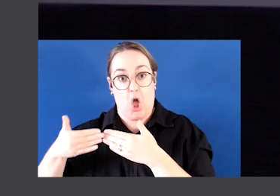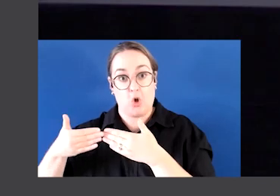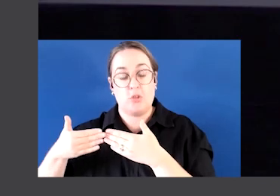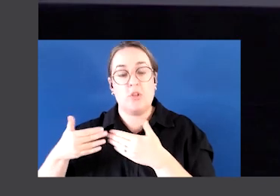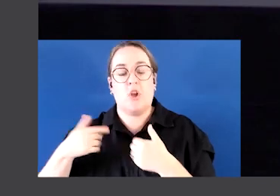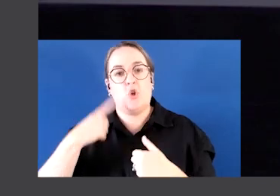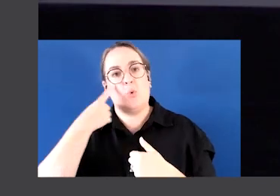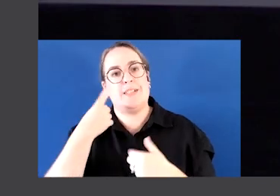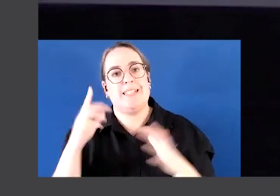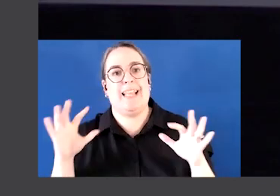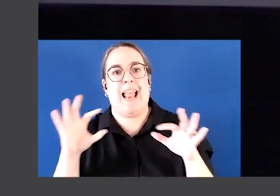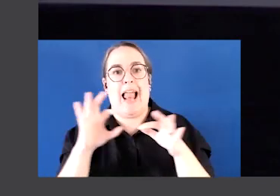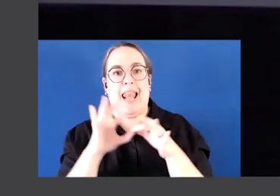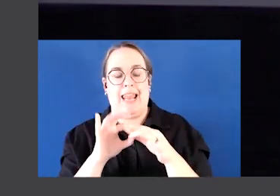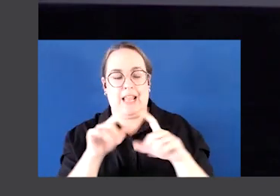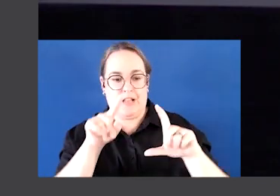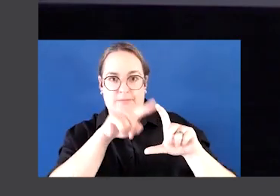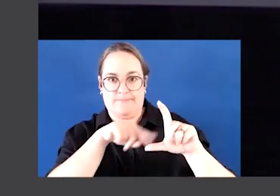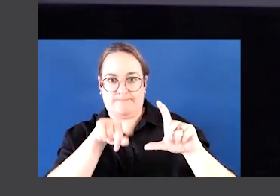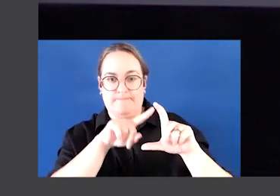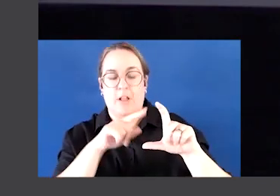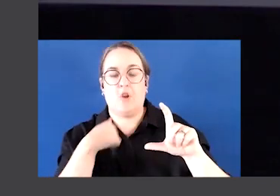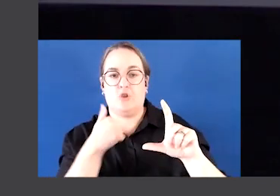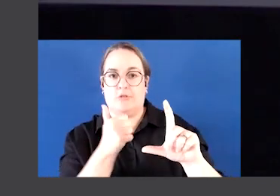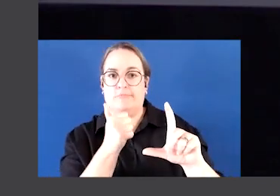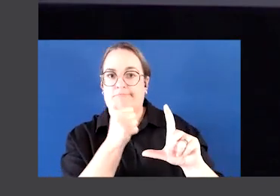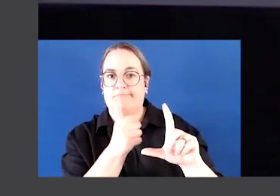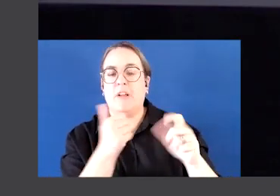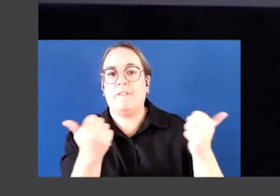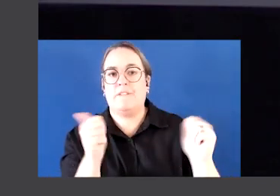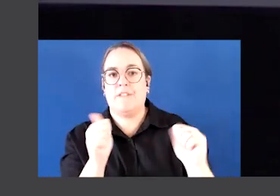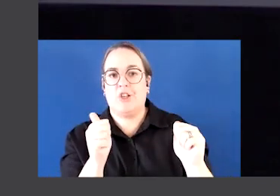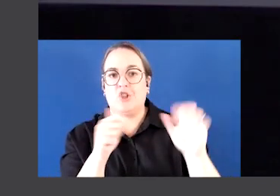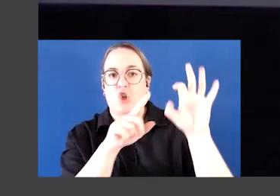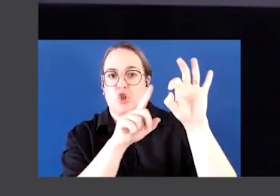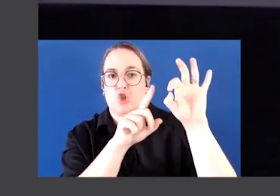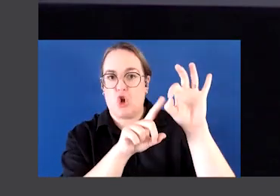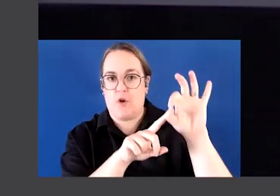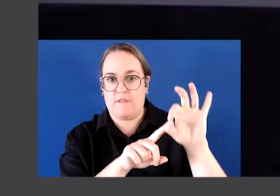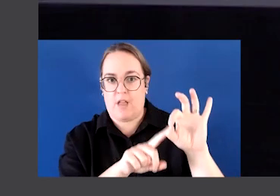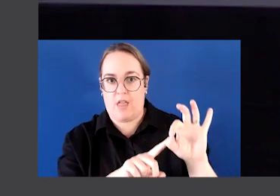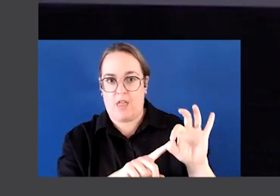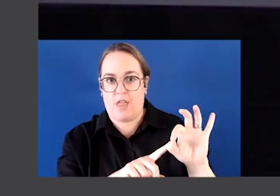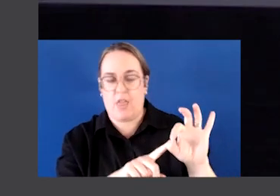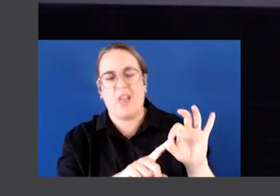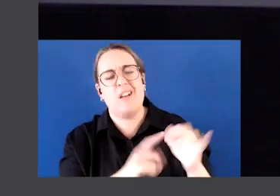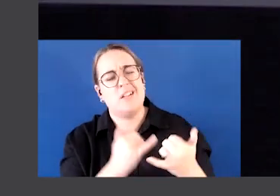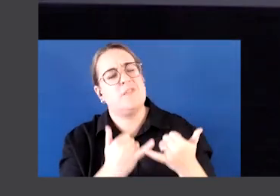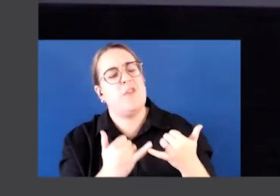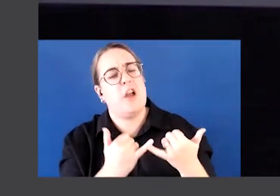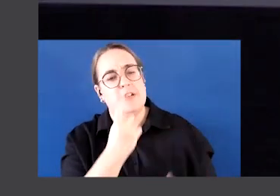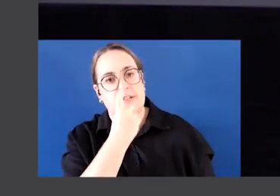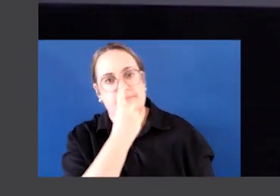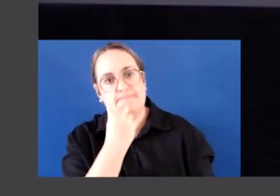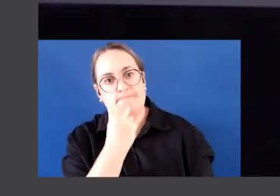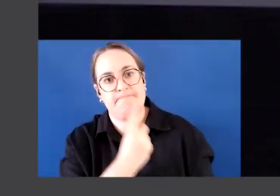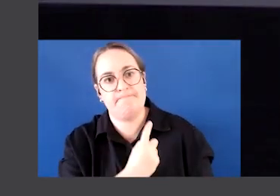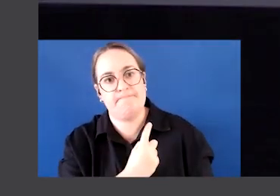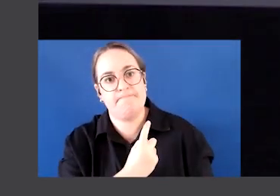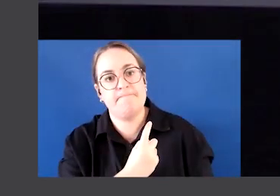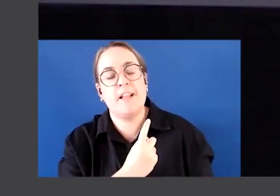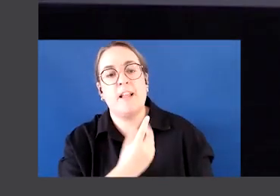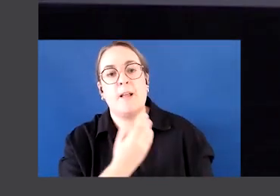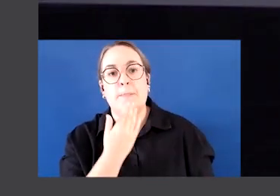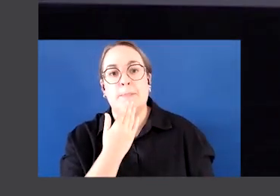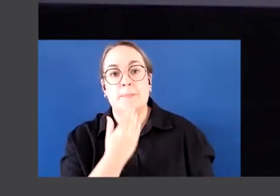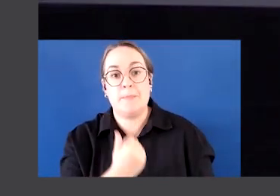you exit the Zoom webinar, you will see a link to complete a short feedback survey. We really do take this very seriously,